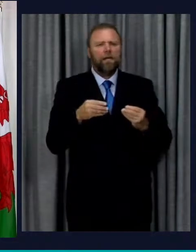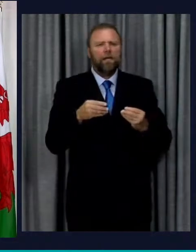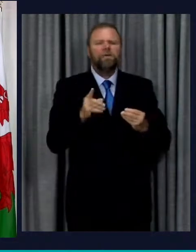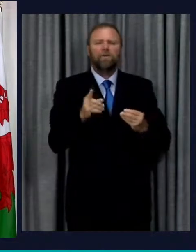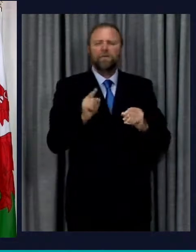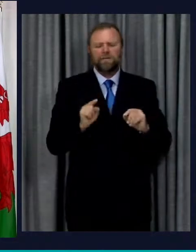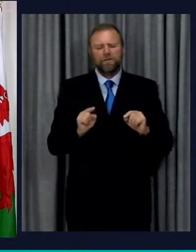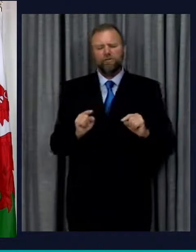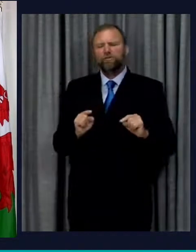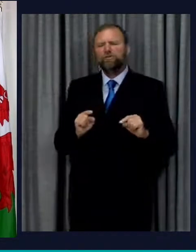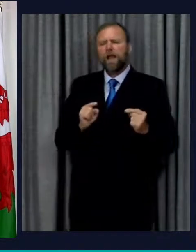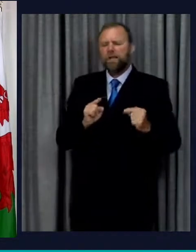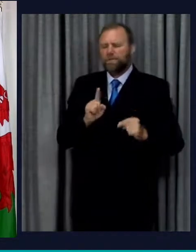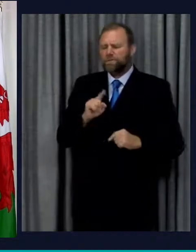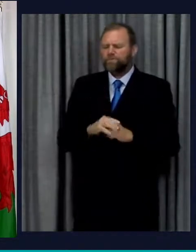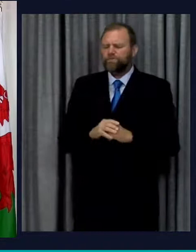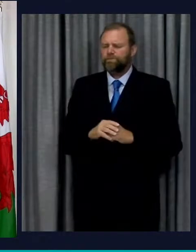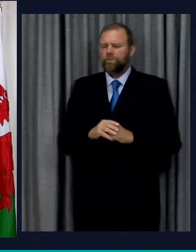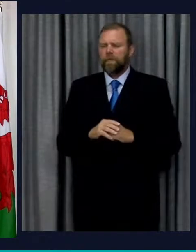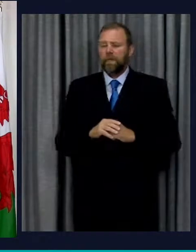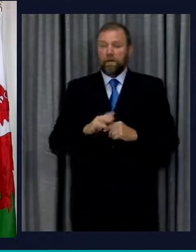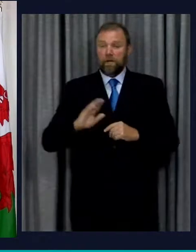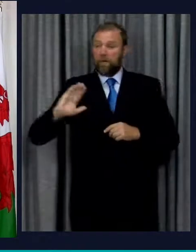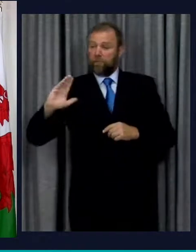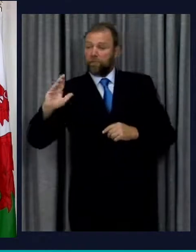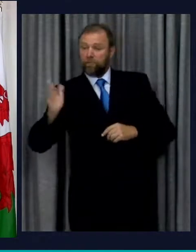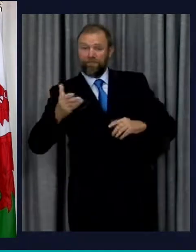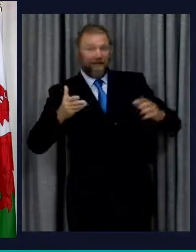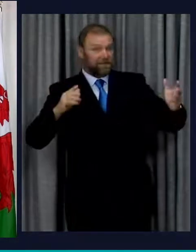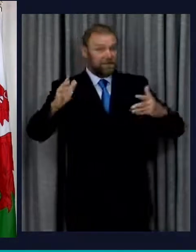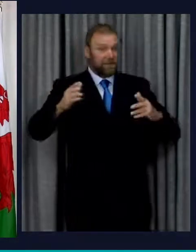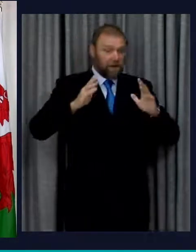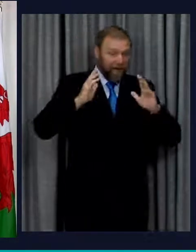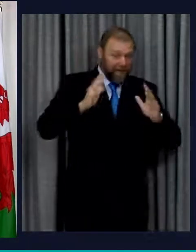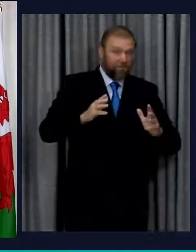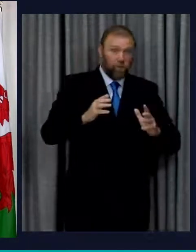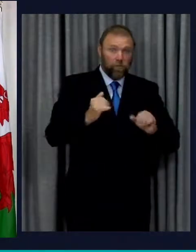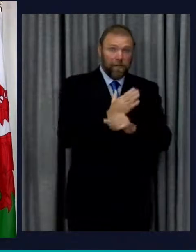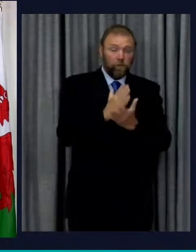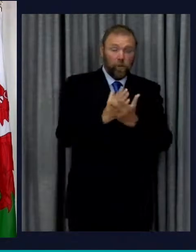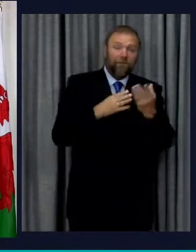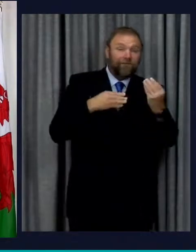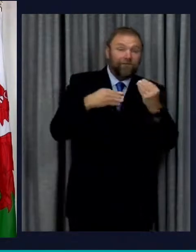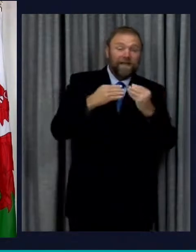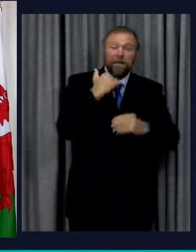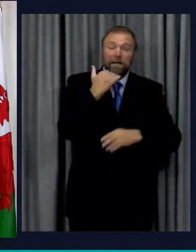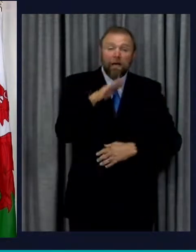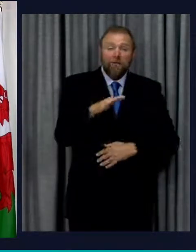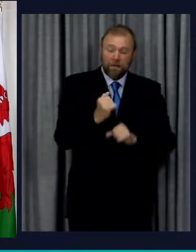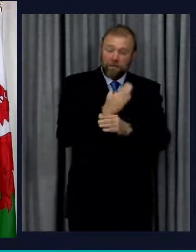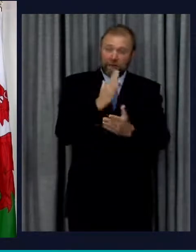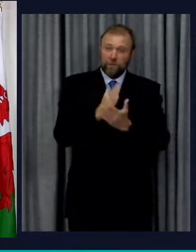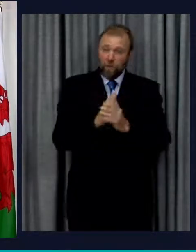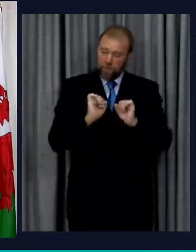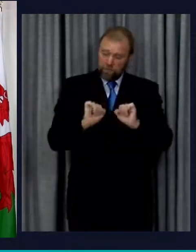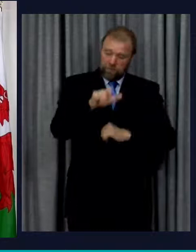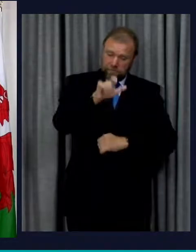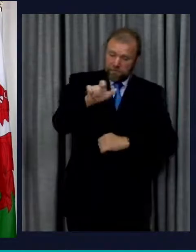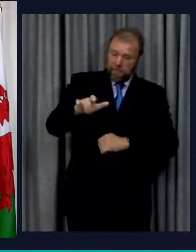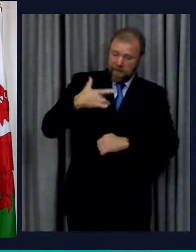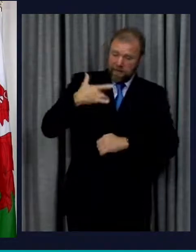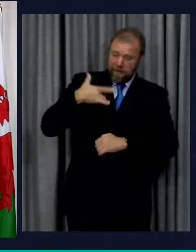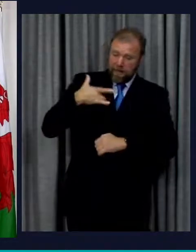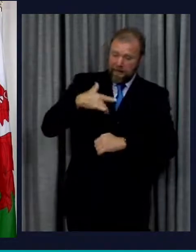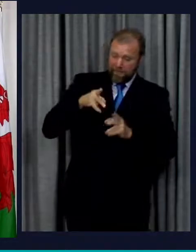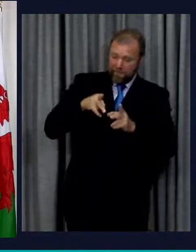for providers to make sure that they have the flexibility to take account of people's life and work